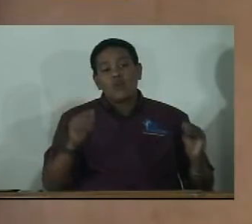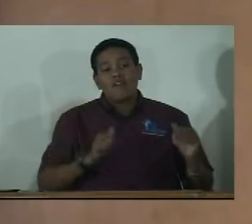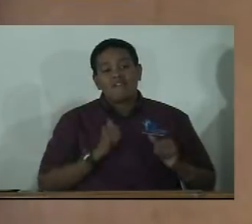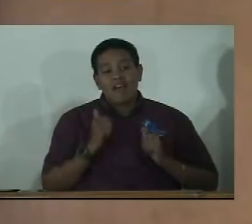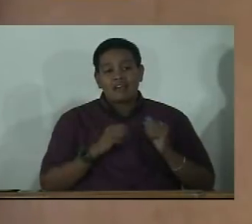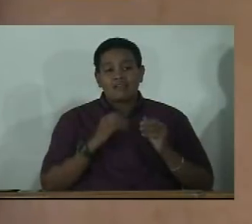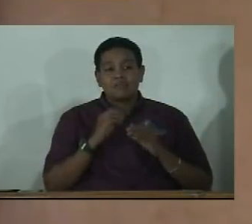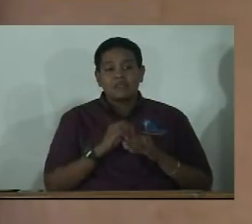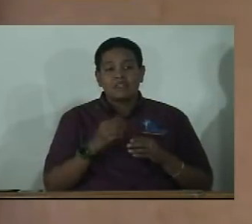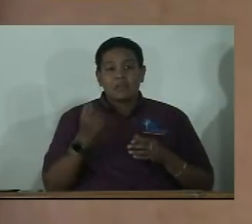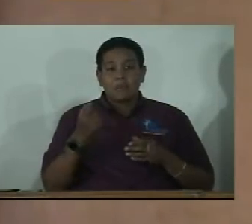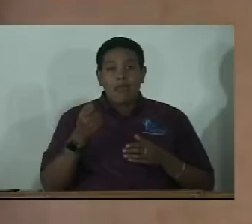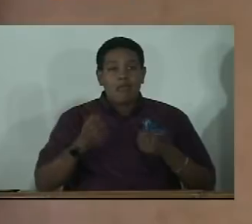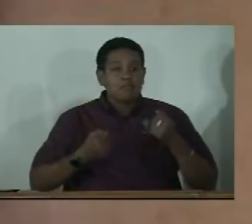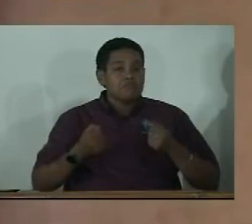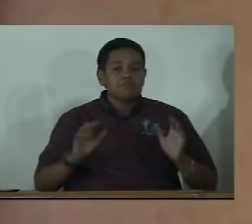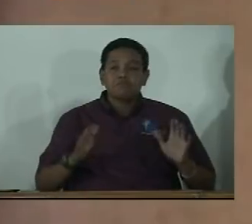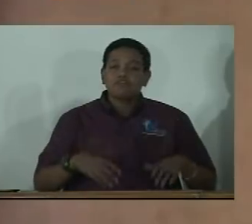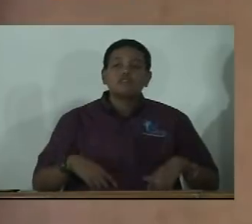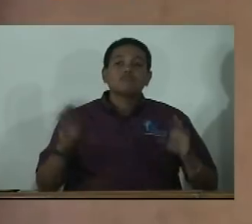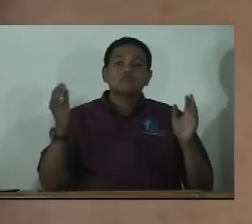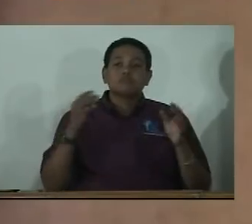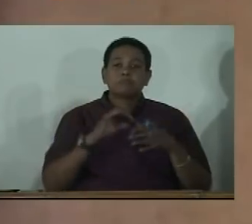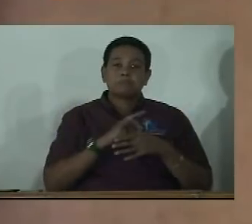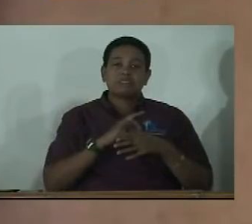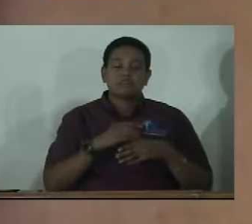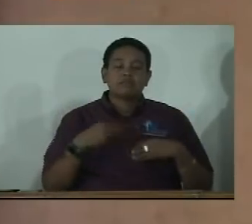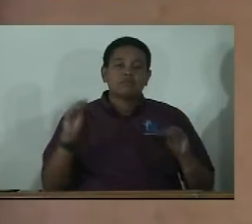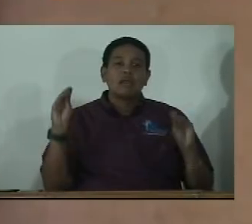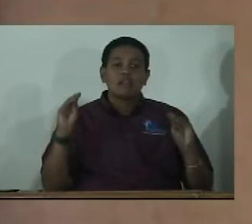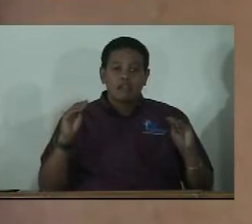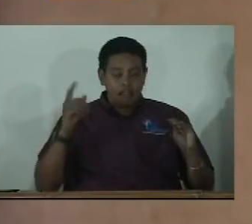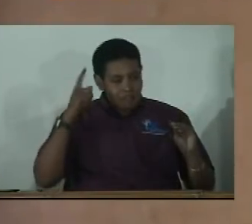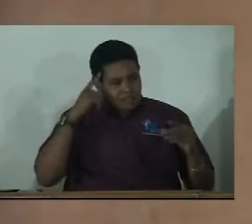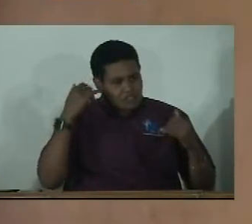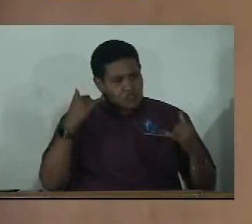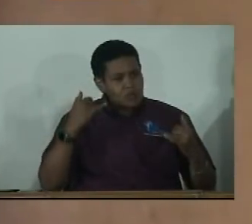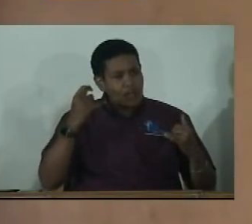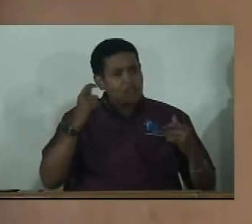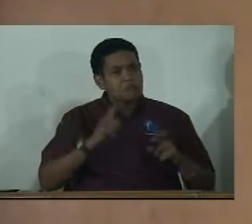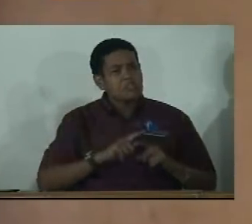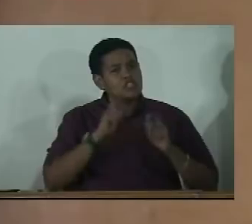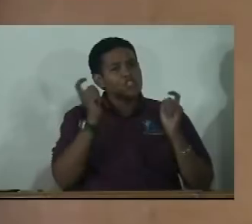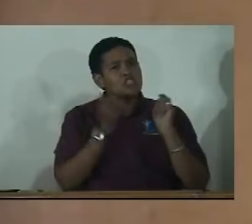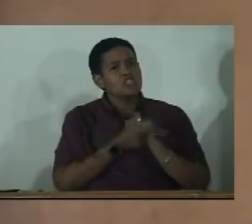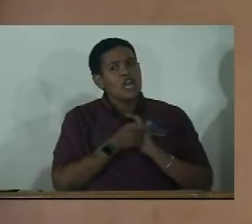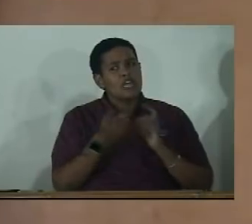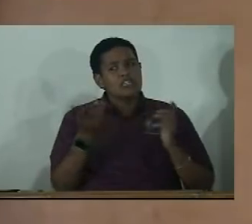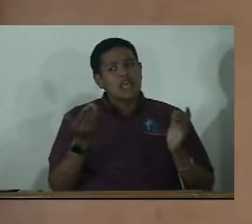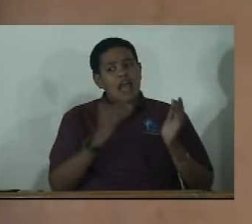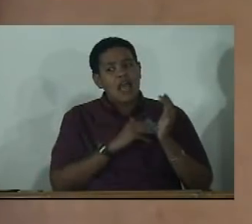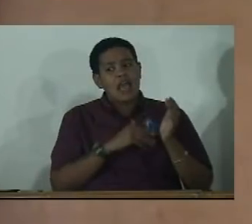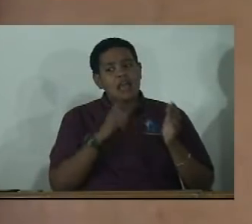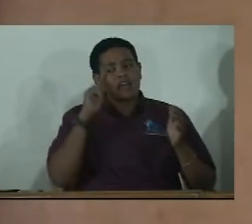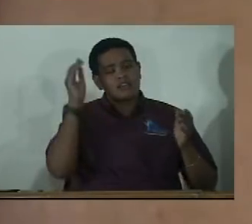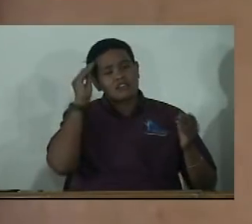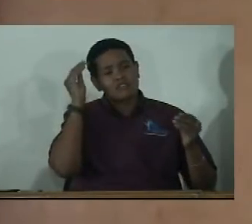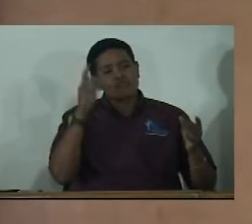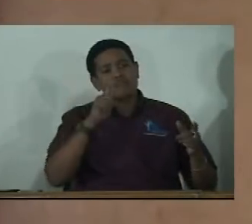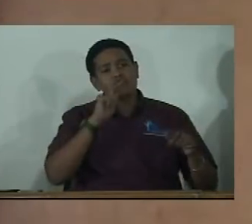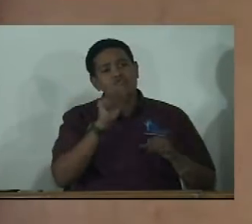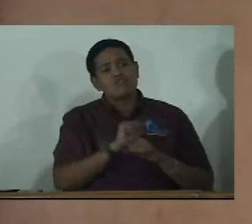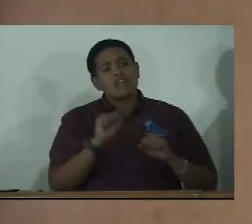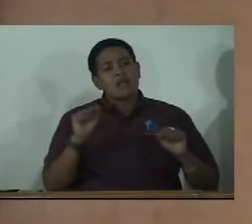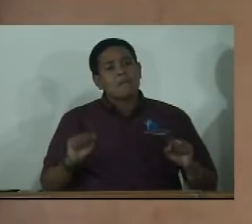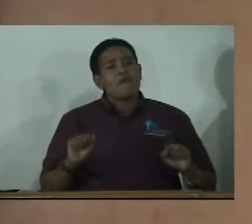dairy industry at that time. Today, I think the dynamics have changed, And once again, there is potential, but